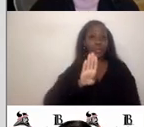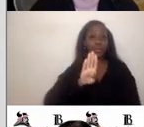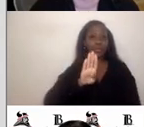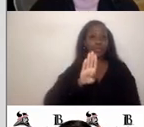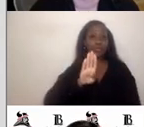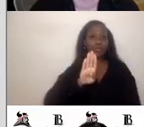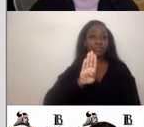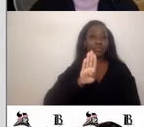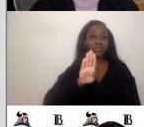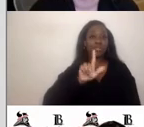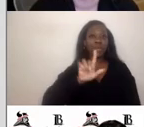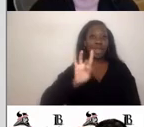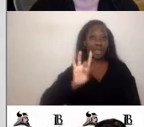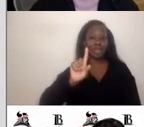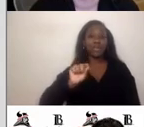Redistricting Partners.